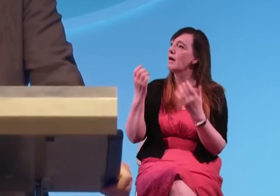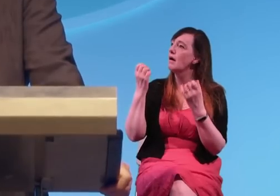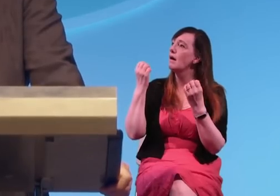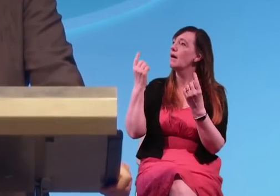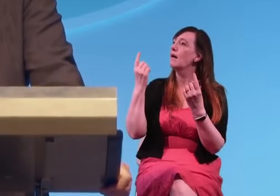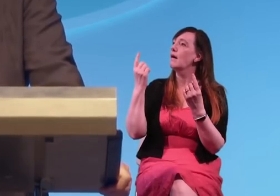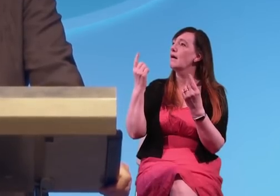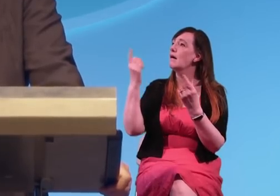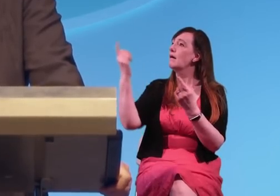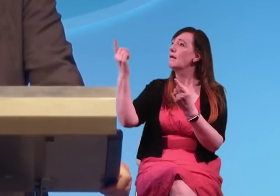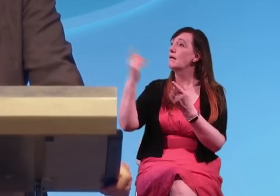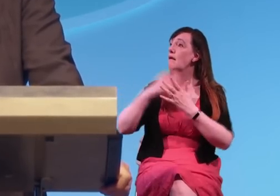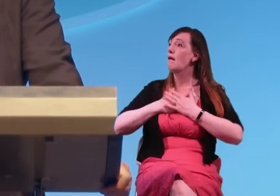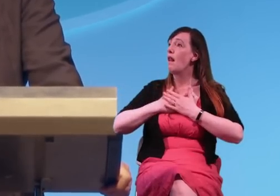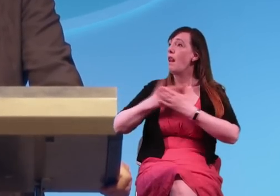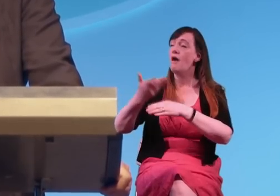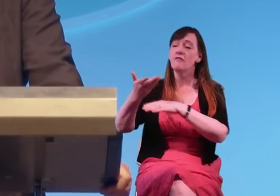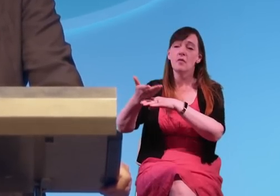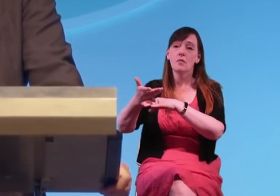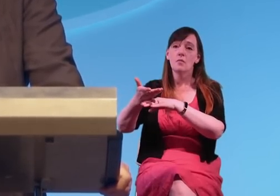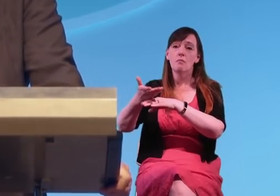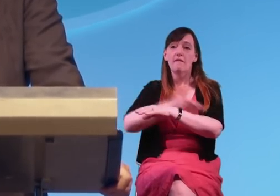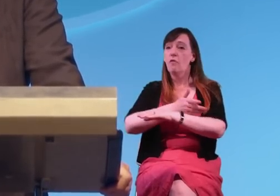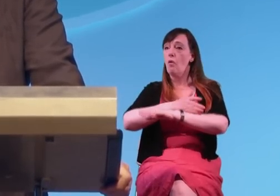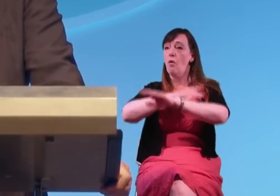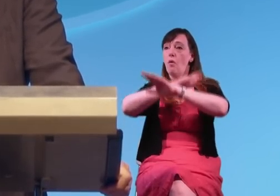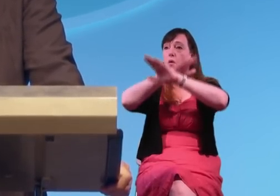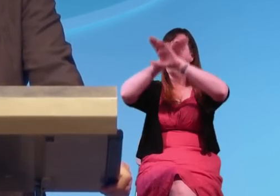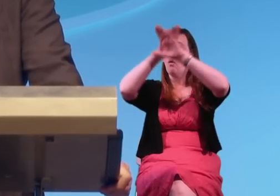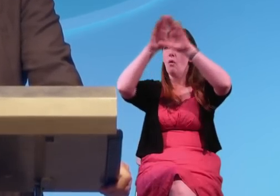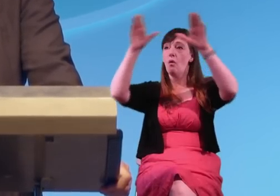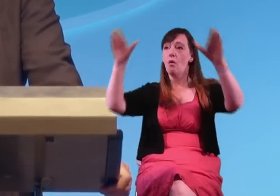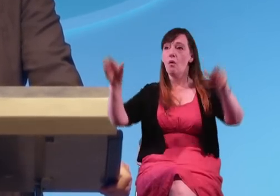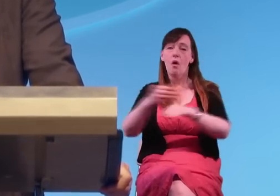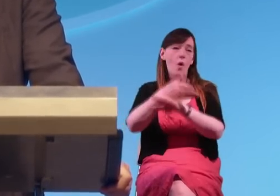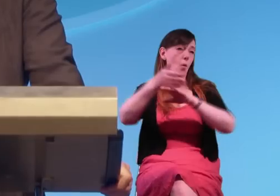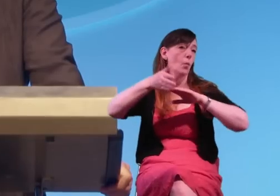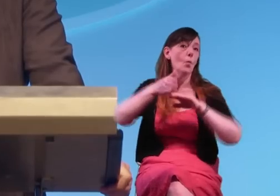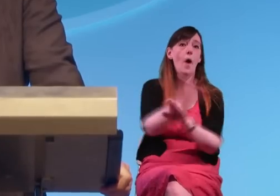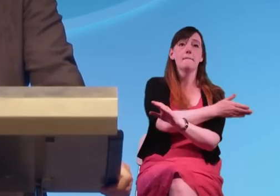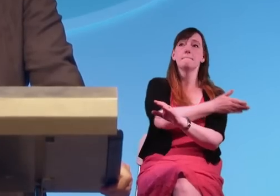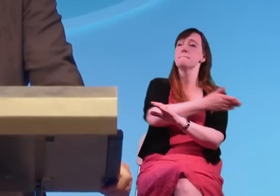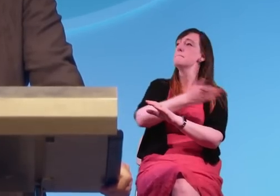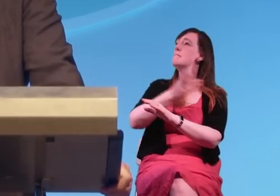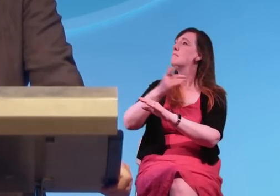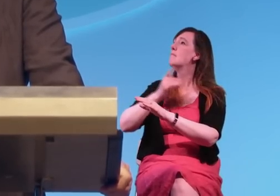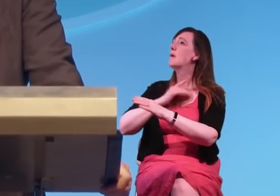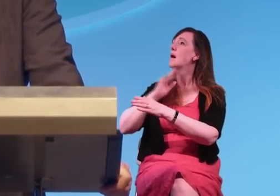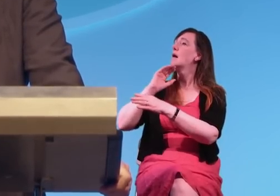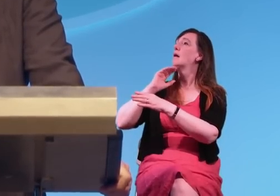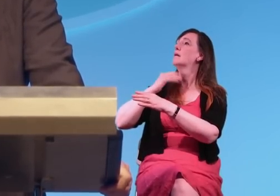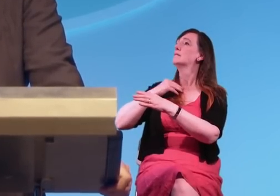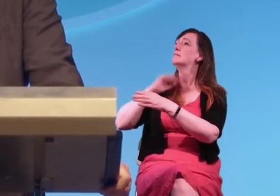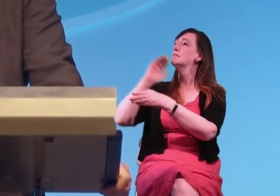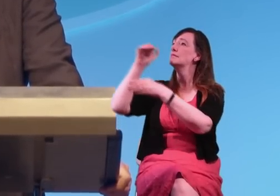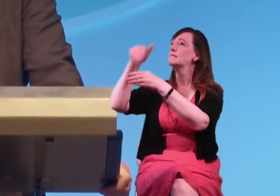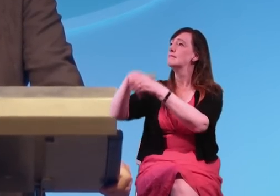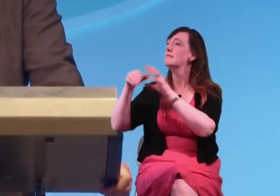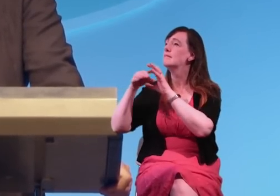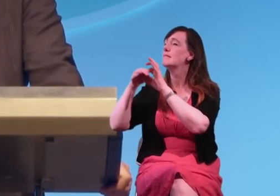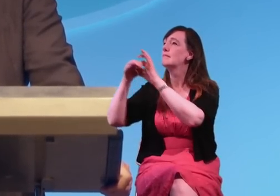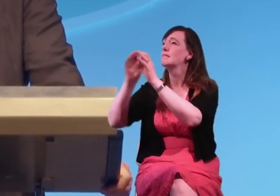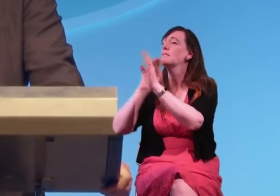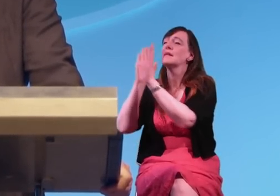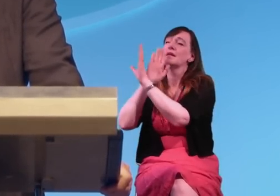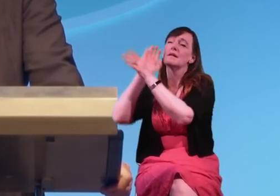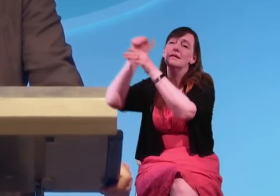of time, chosen by my Maker, hidden in my Savior. I am his, and he